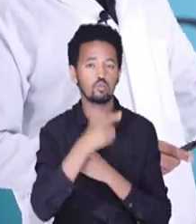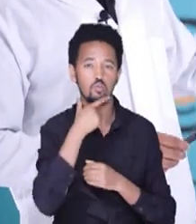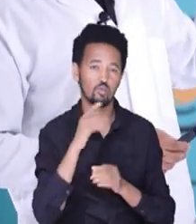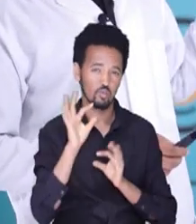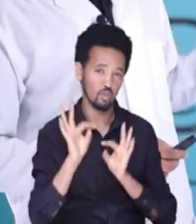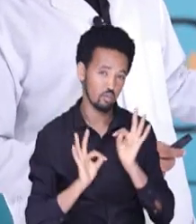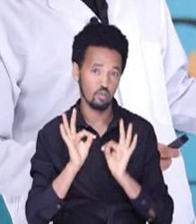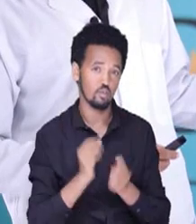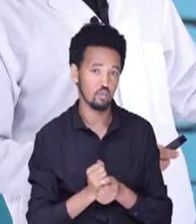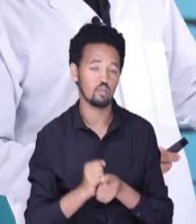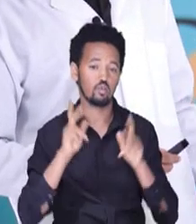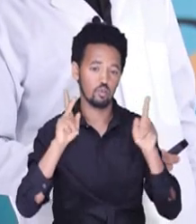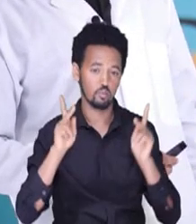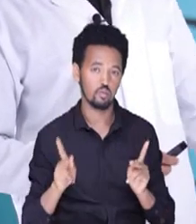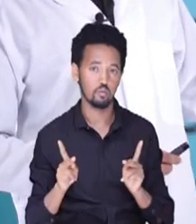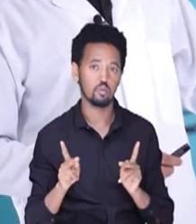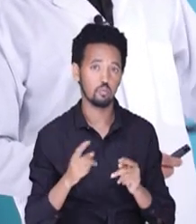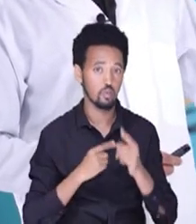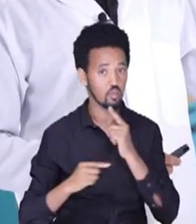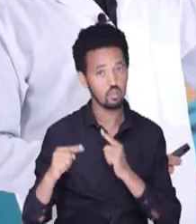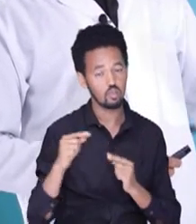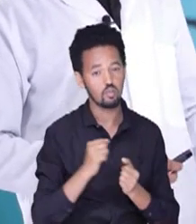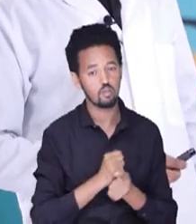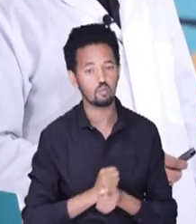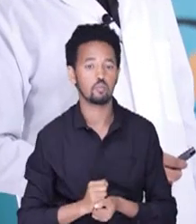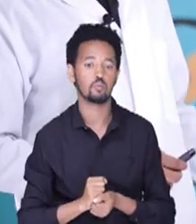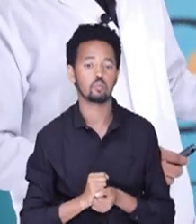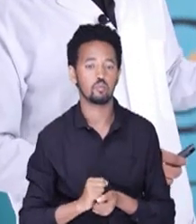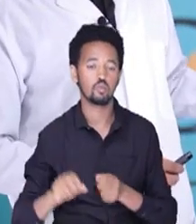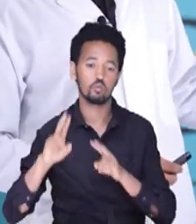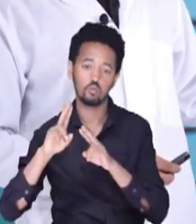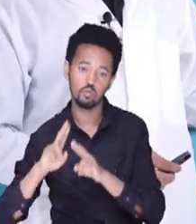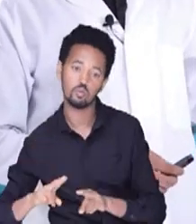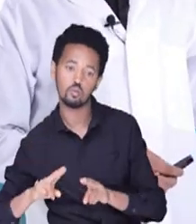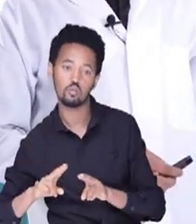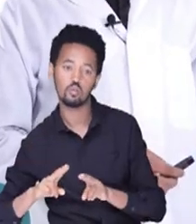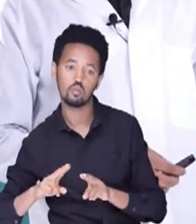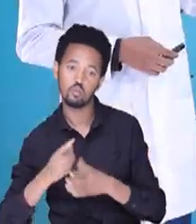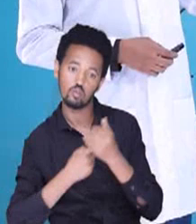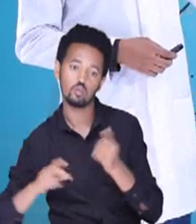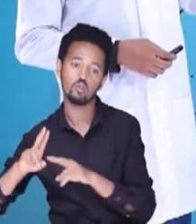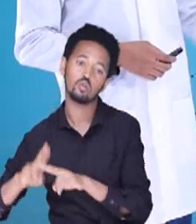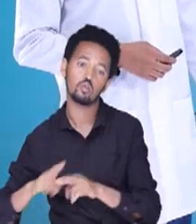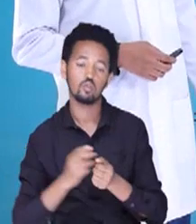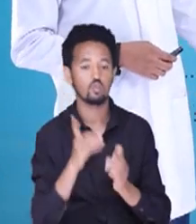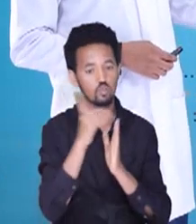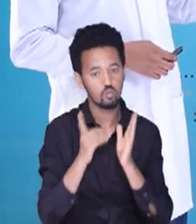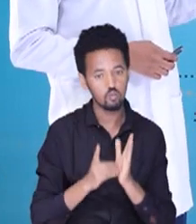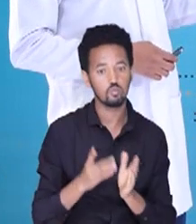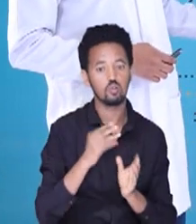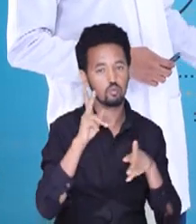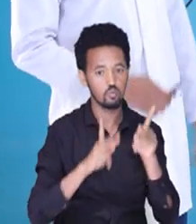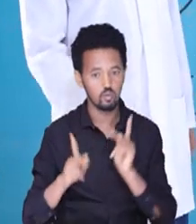history. The parliament became supreme and it presented the Declaration of Bill of Rights, and the document assumed the